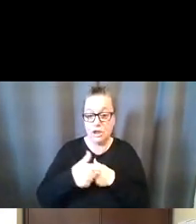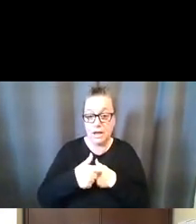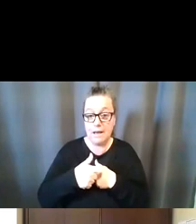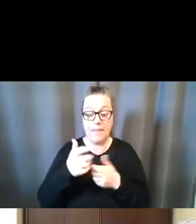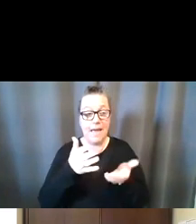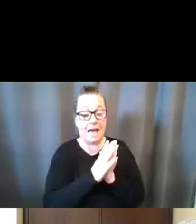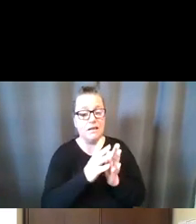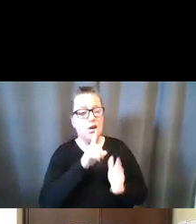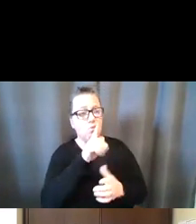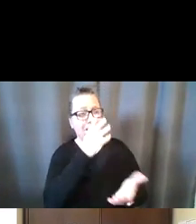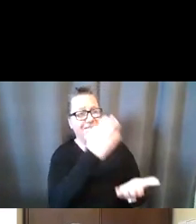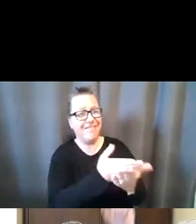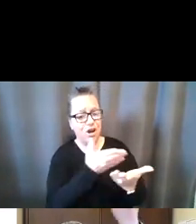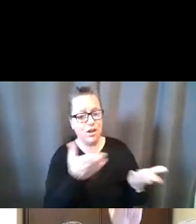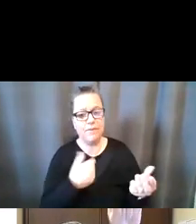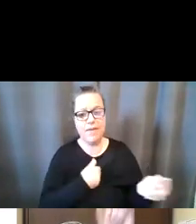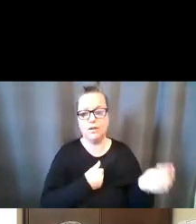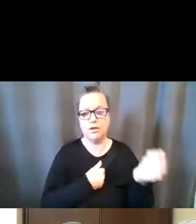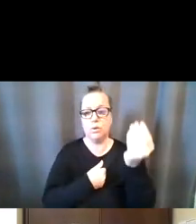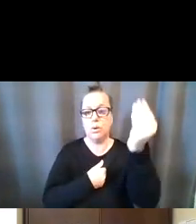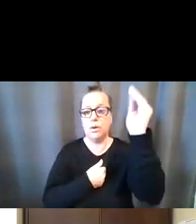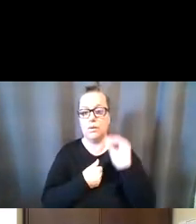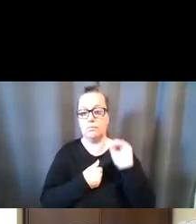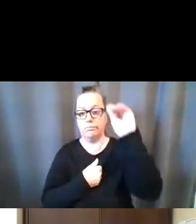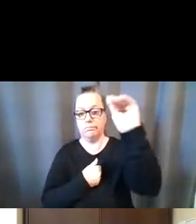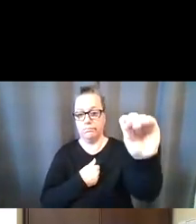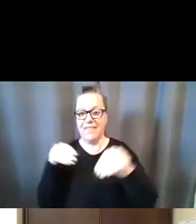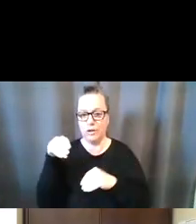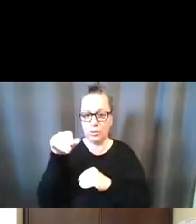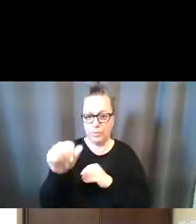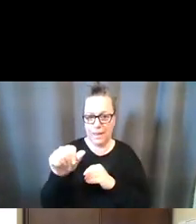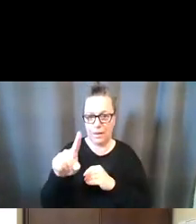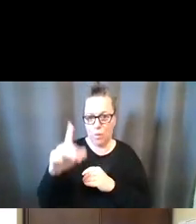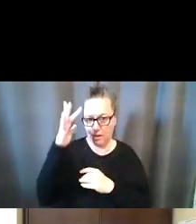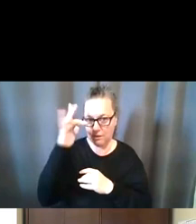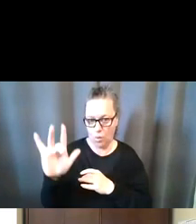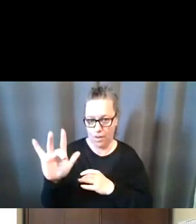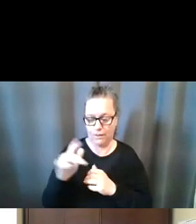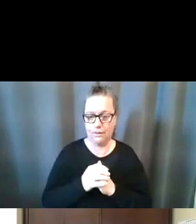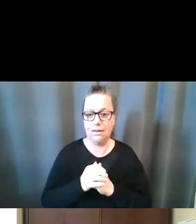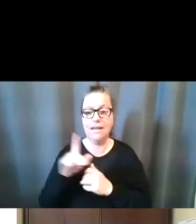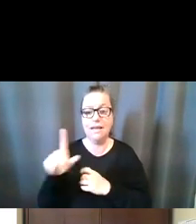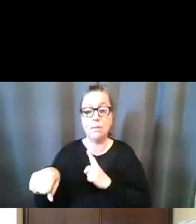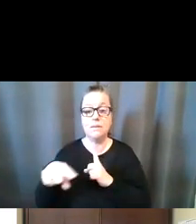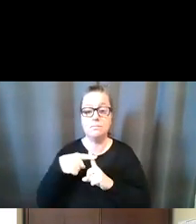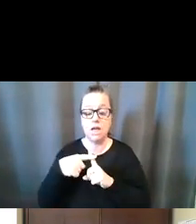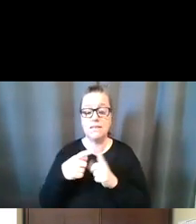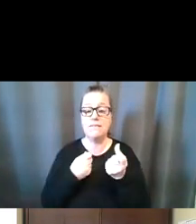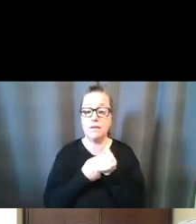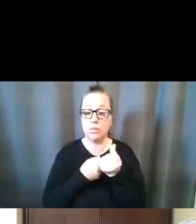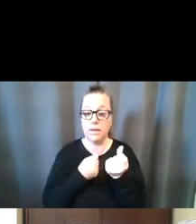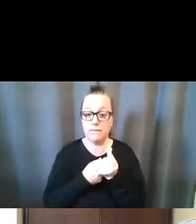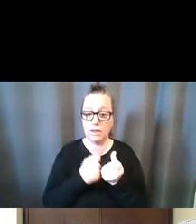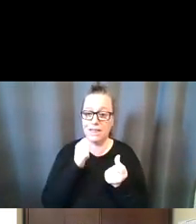there yet? They had to pass one coin to the front seat. He was positively reinforcing,